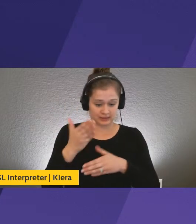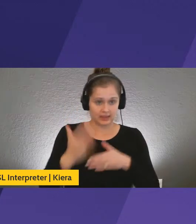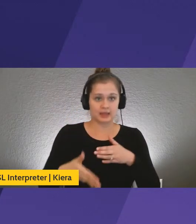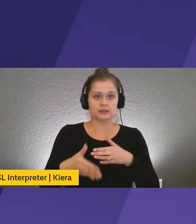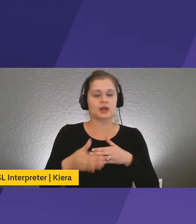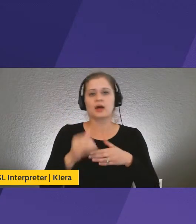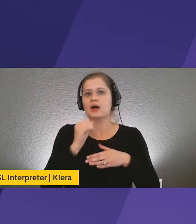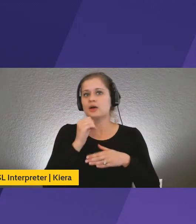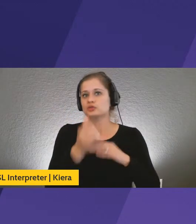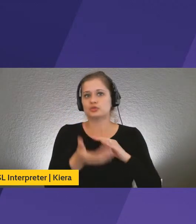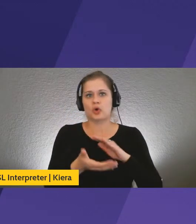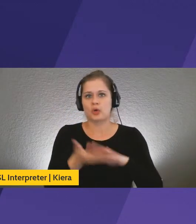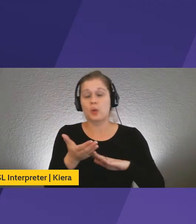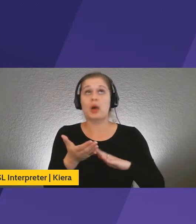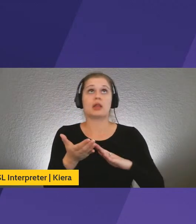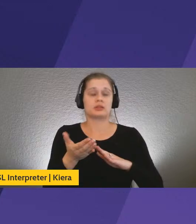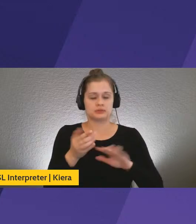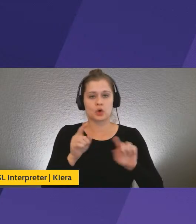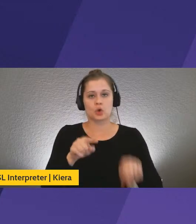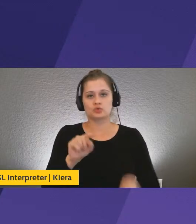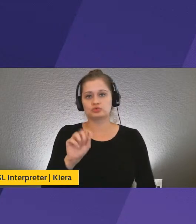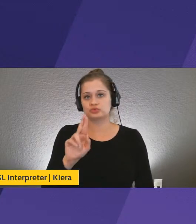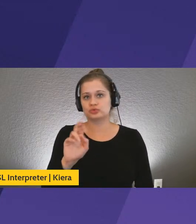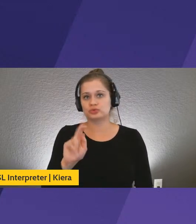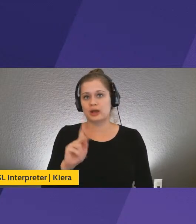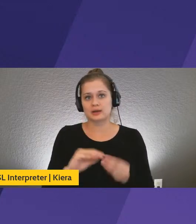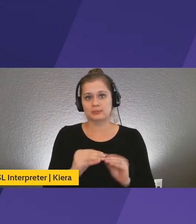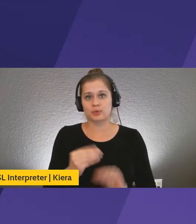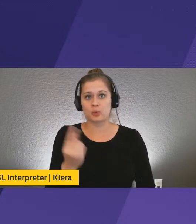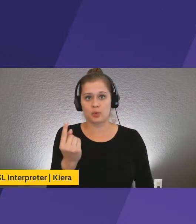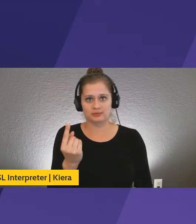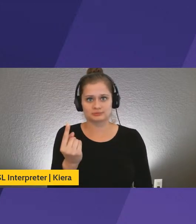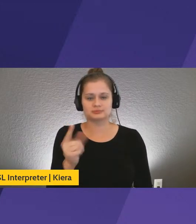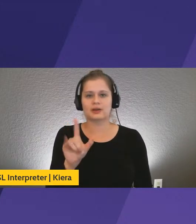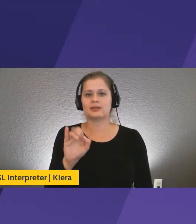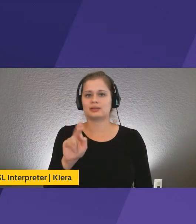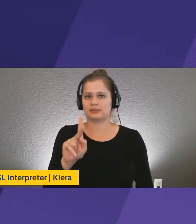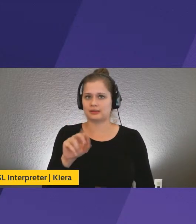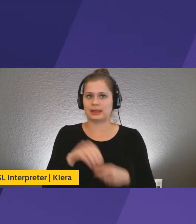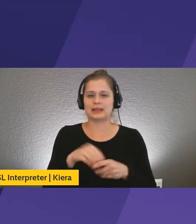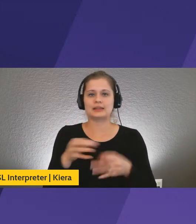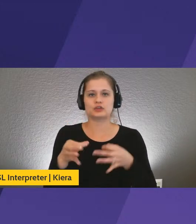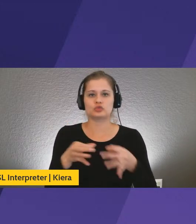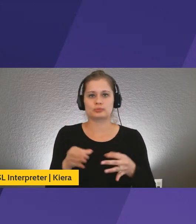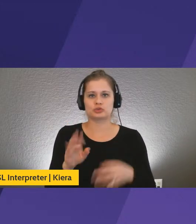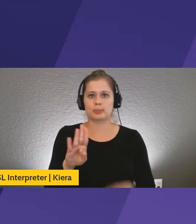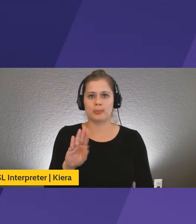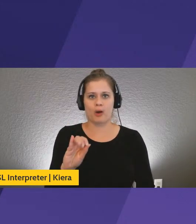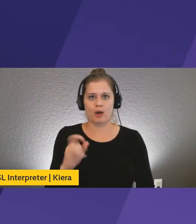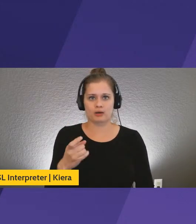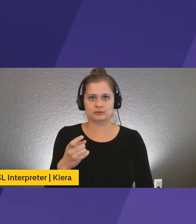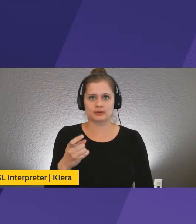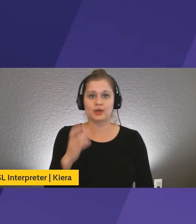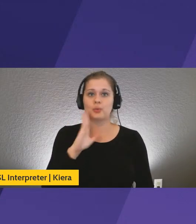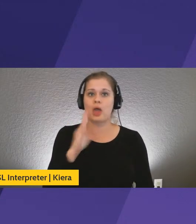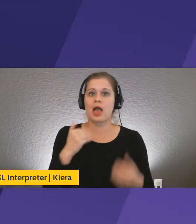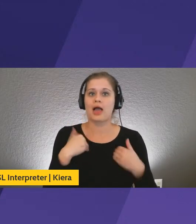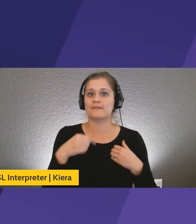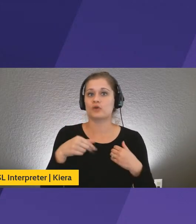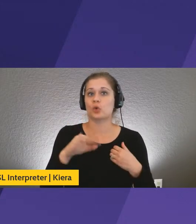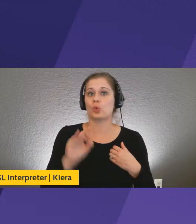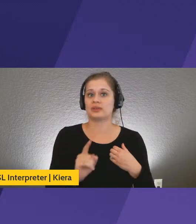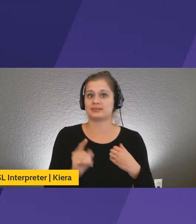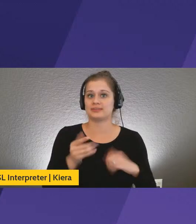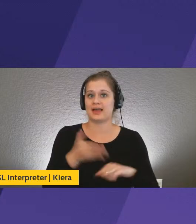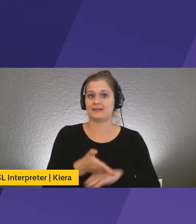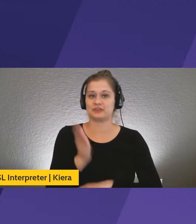to track 1. That's the place you need to go. The links are in the description box. And there will be a quiz after this talk ends. So